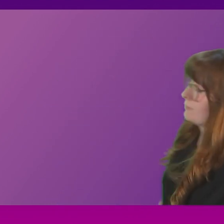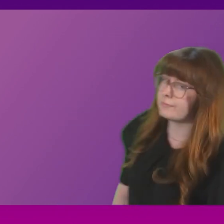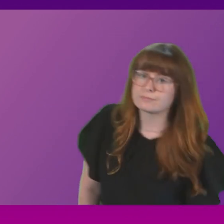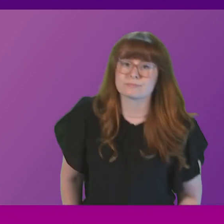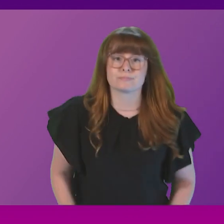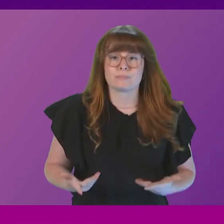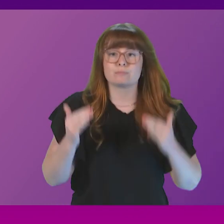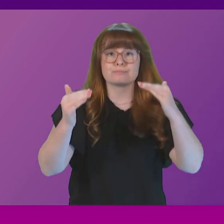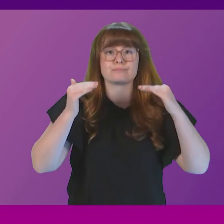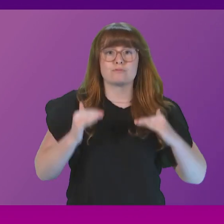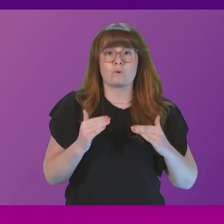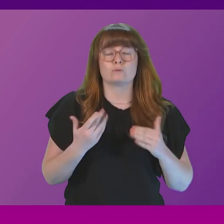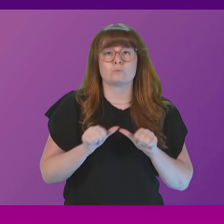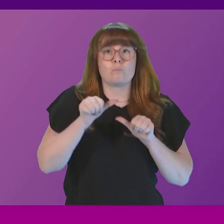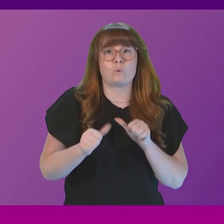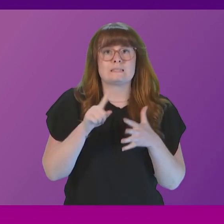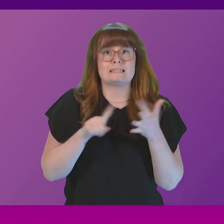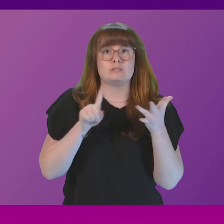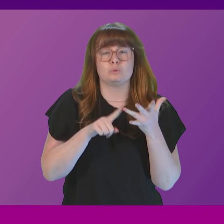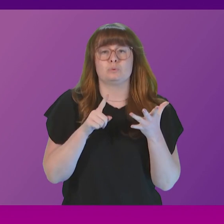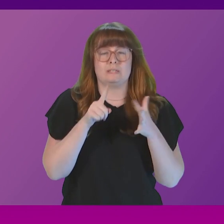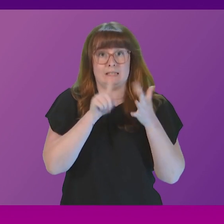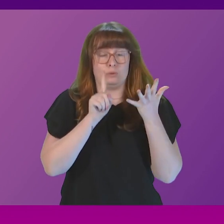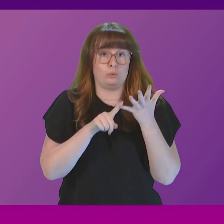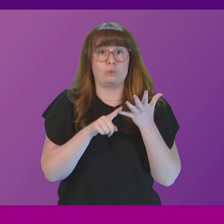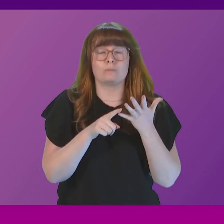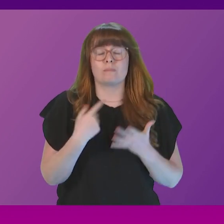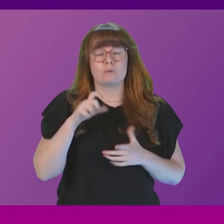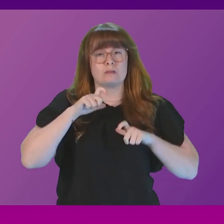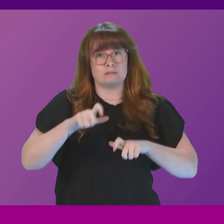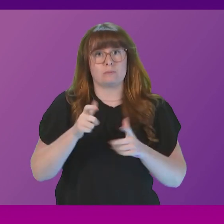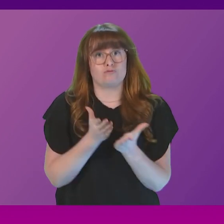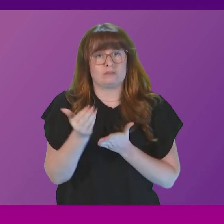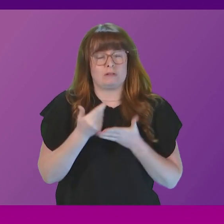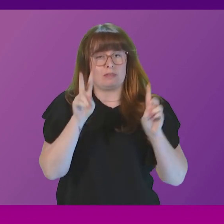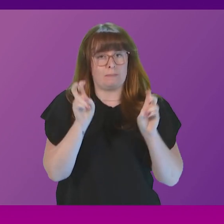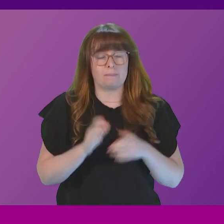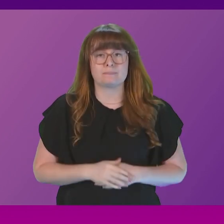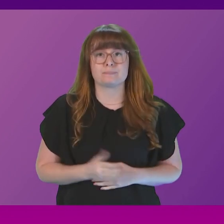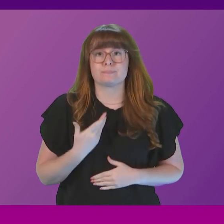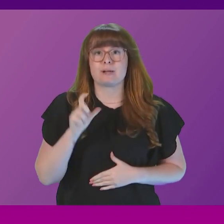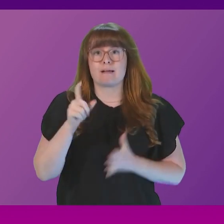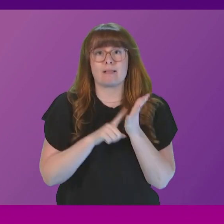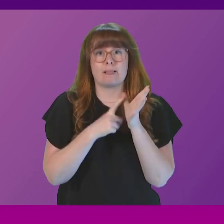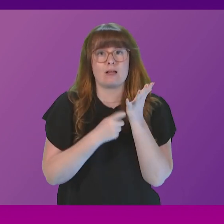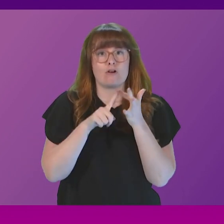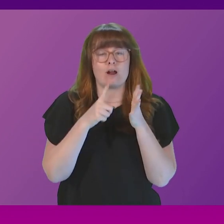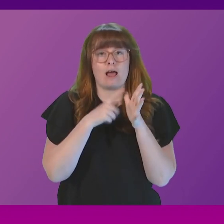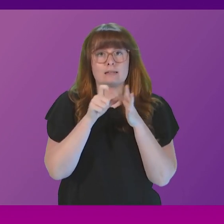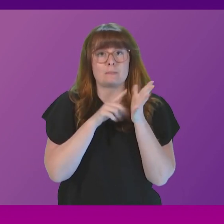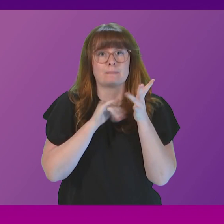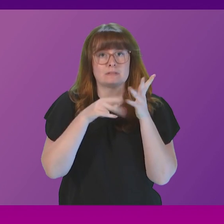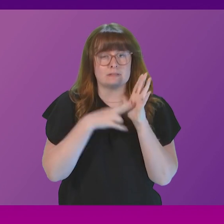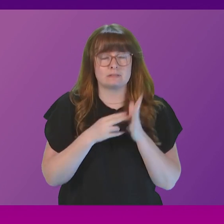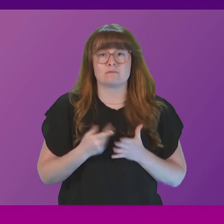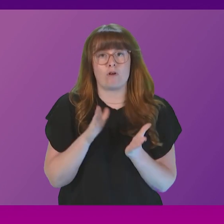to post-EU and international government relations, but stick with the Clare theme. I'm going to invite Clare Adamson, Convener of Constitution, Europe, External Affairs and Culture.